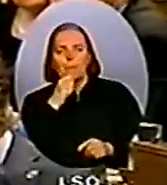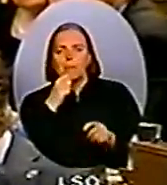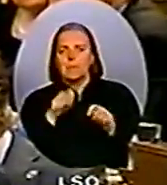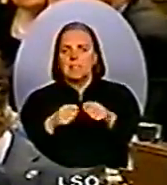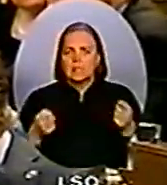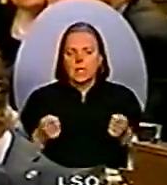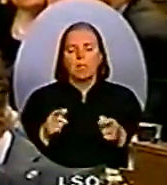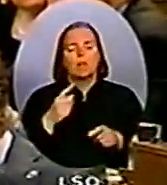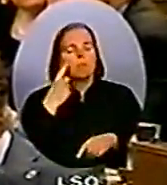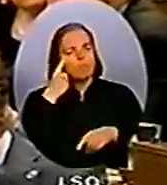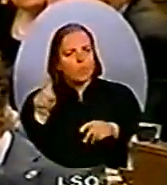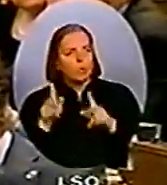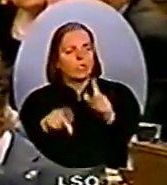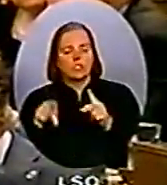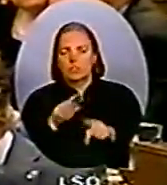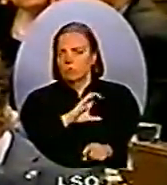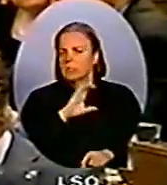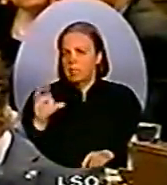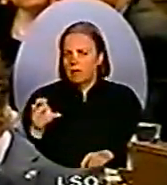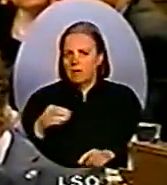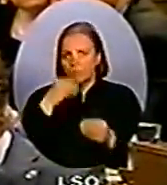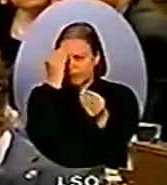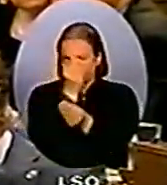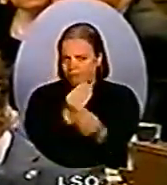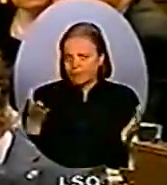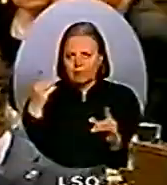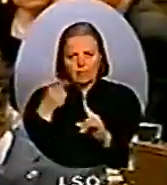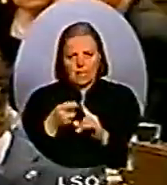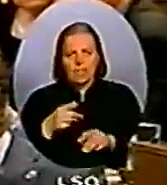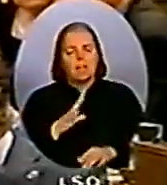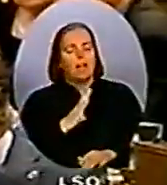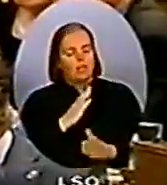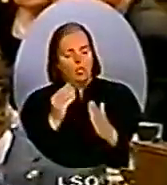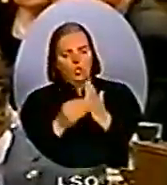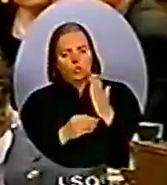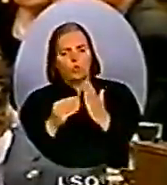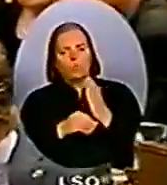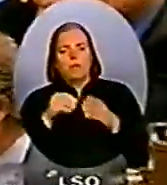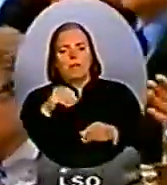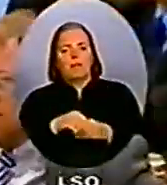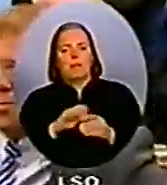right now at data.gc.ca. That's our commitment to open government, and it will continue, Mr. Speaker.